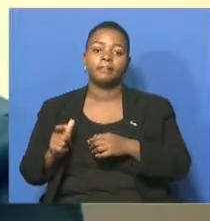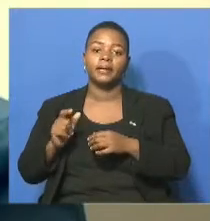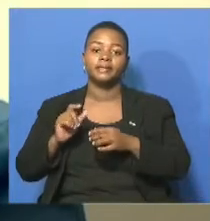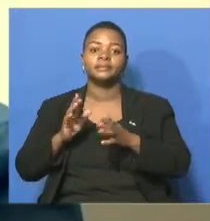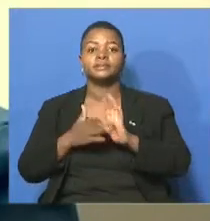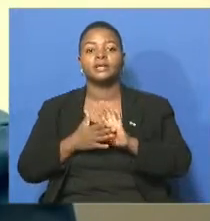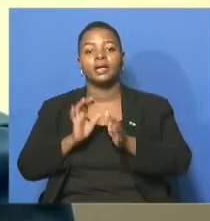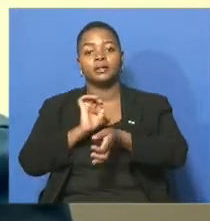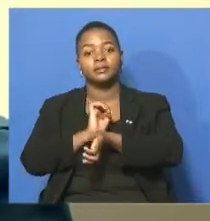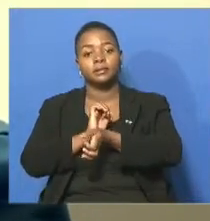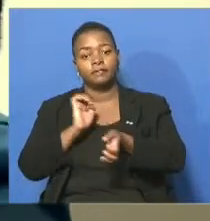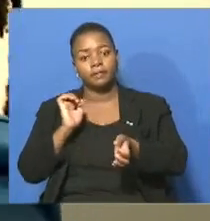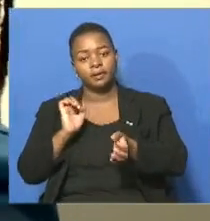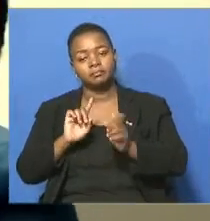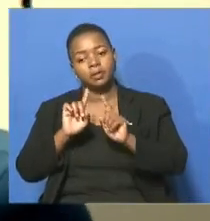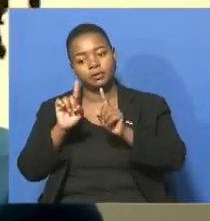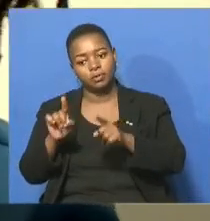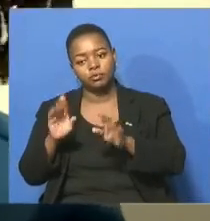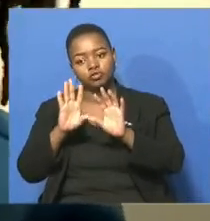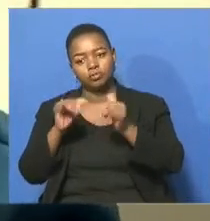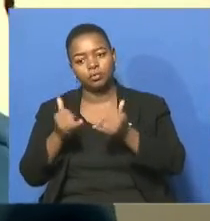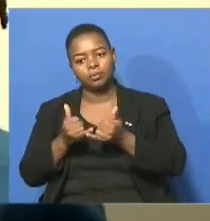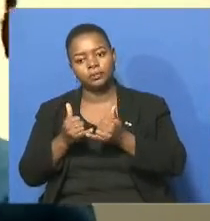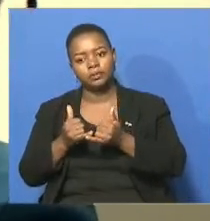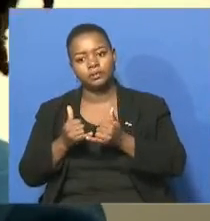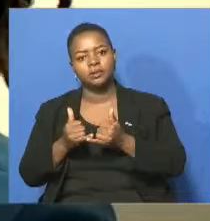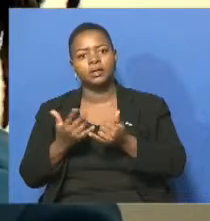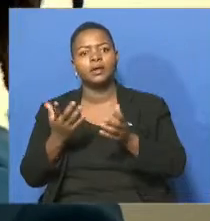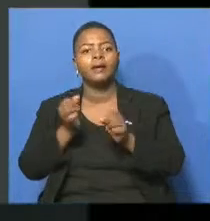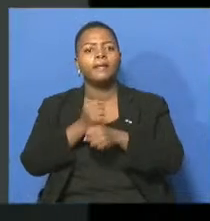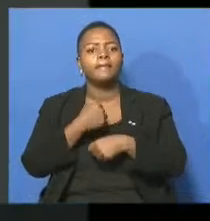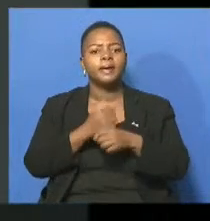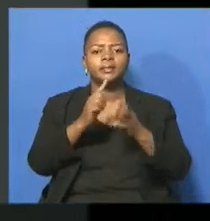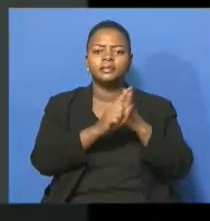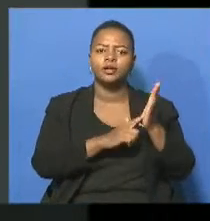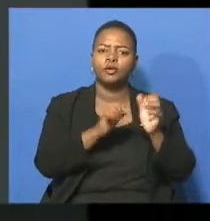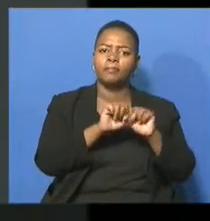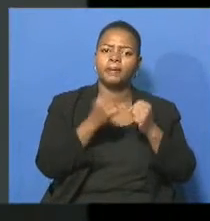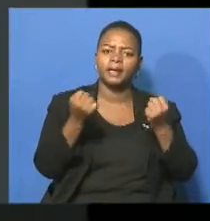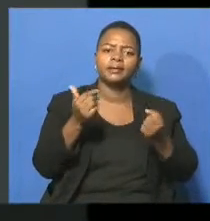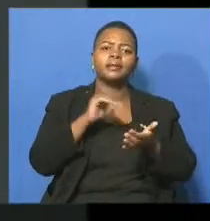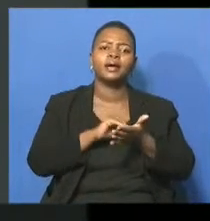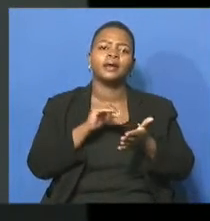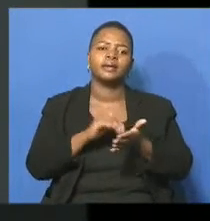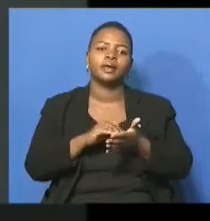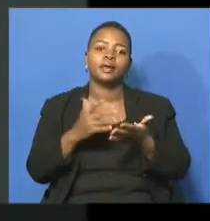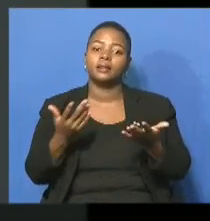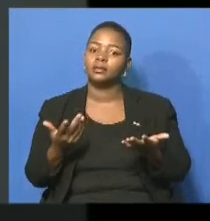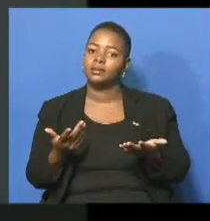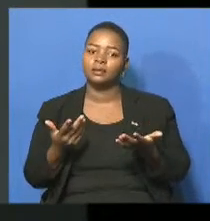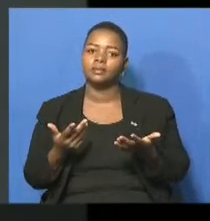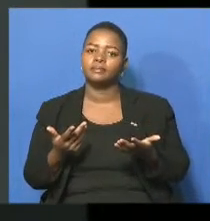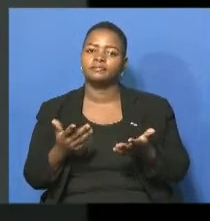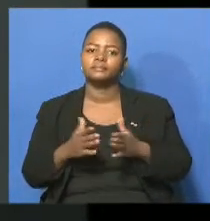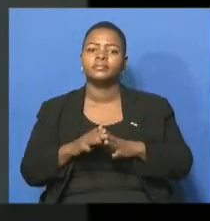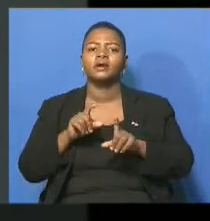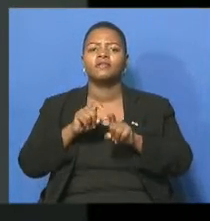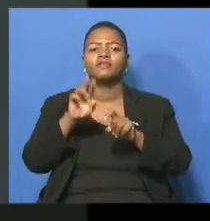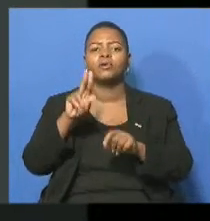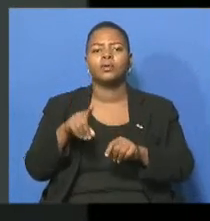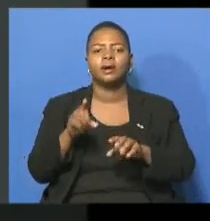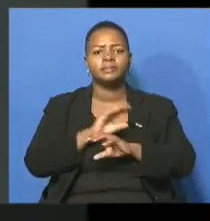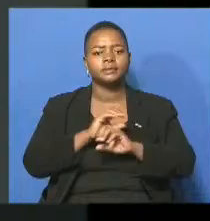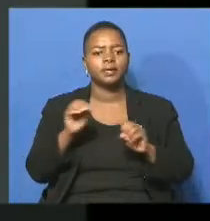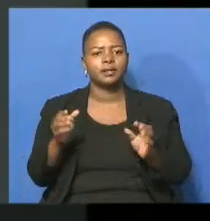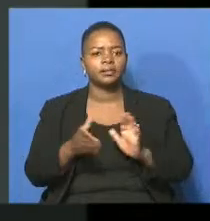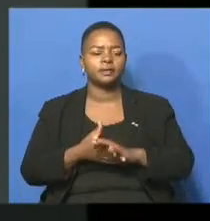the community, drifts again around, and there's no treatment, there's no follow-up, and they end